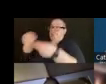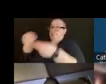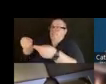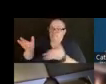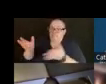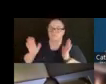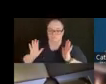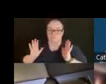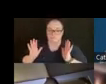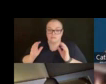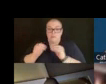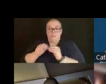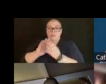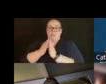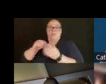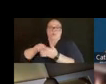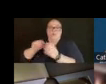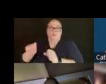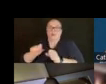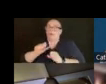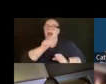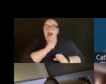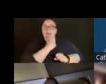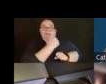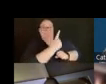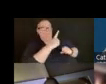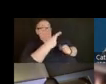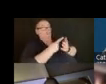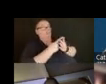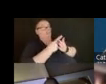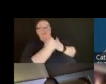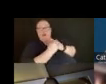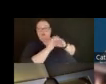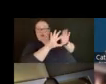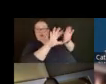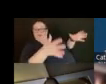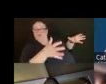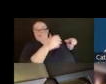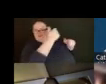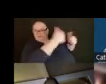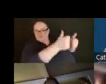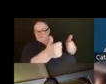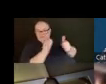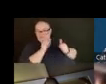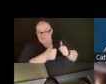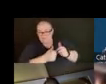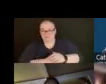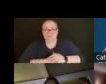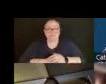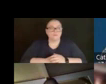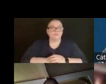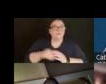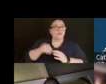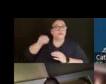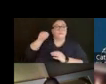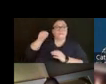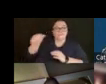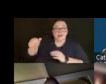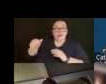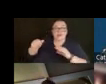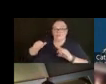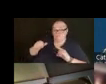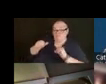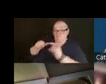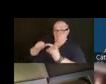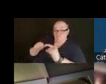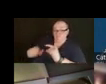works is the person pays 30% of their income in rent to the landlord, and the difference between that and the actual